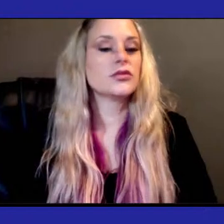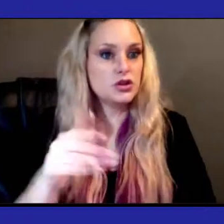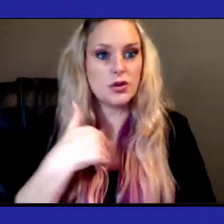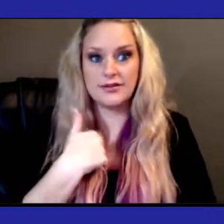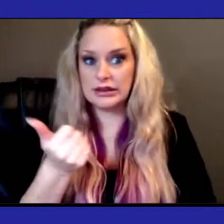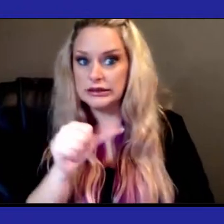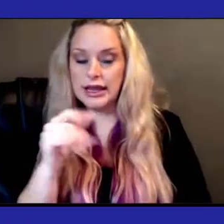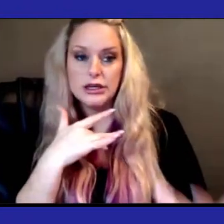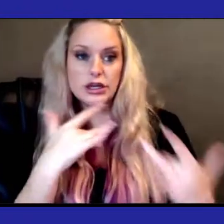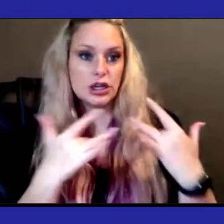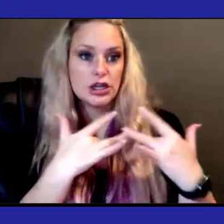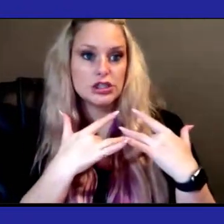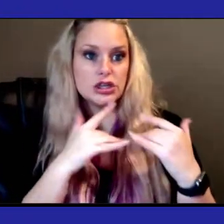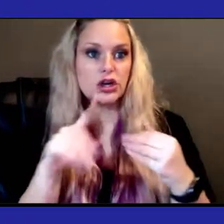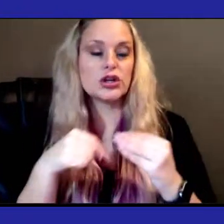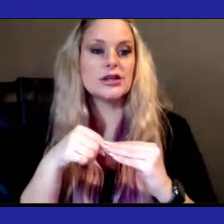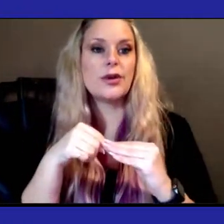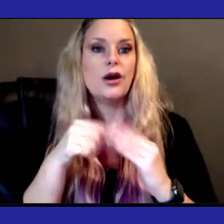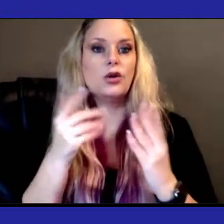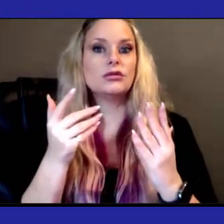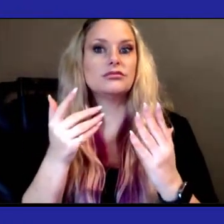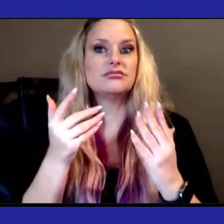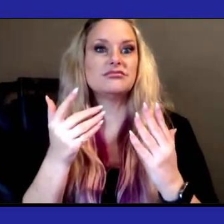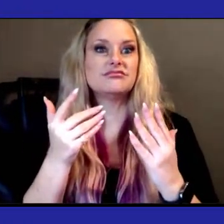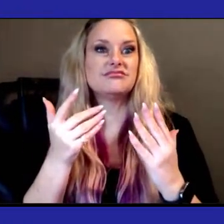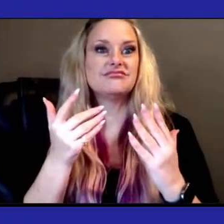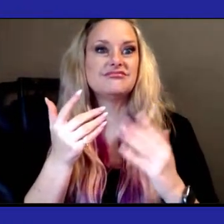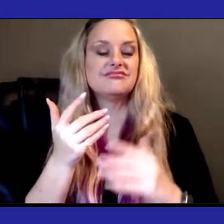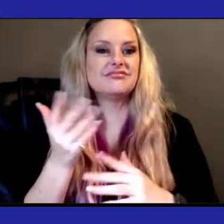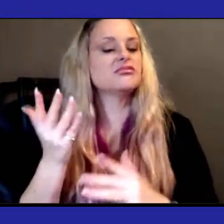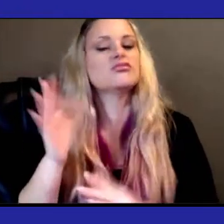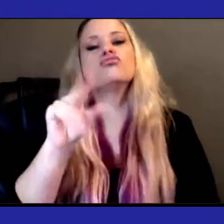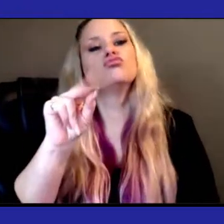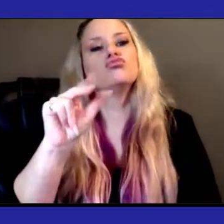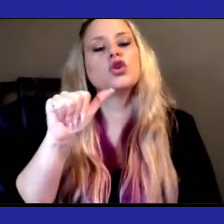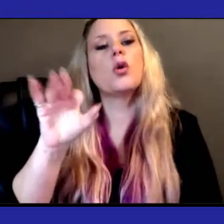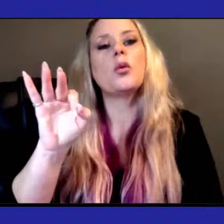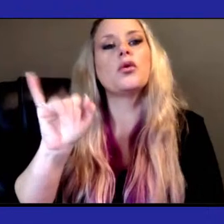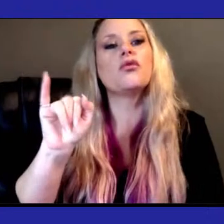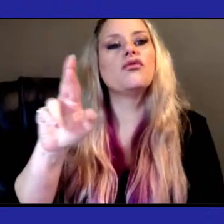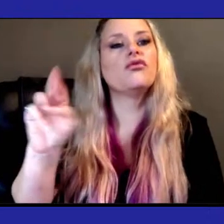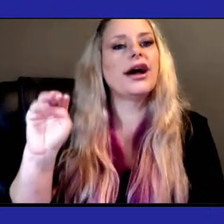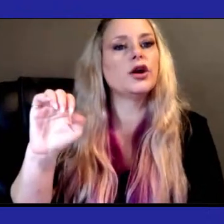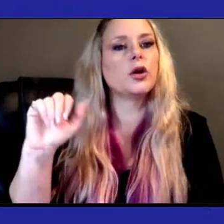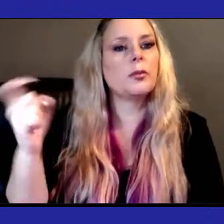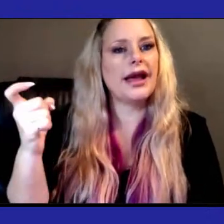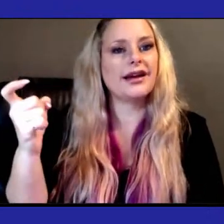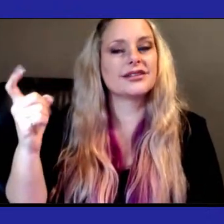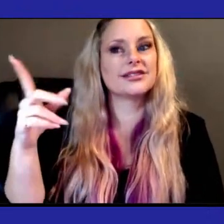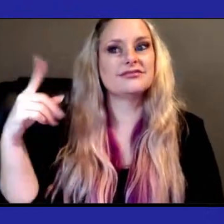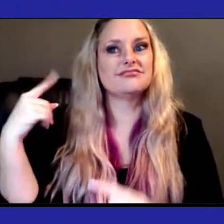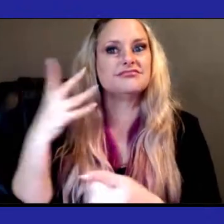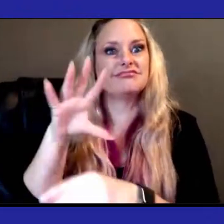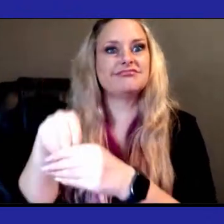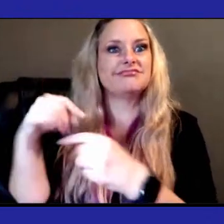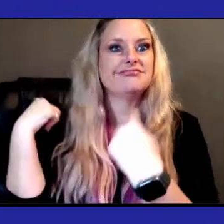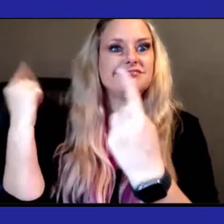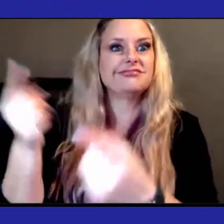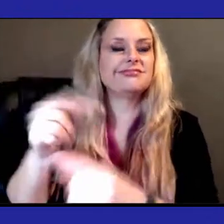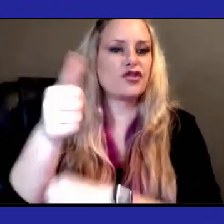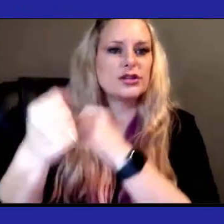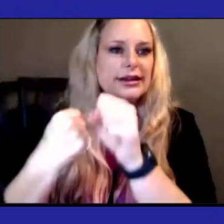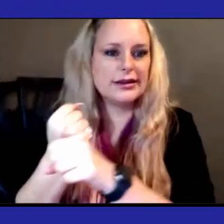about the depth of the pool, or? Not really. I mean, Firemax has been the incumbent for at least 10 years, and as you saw